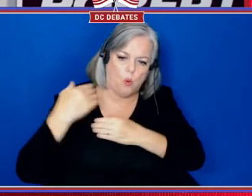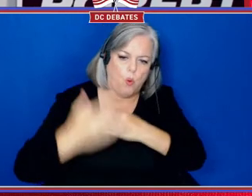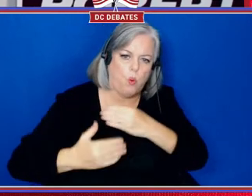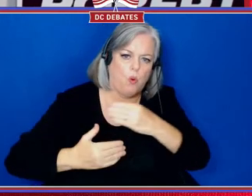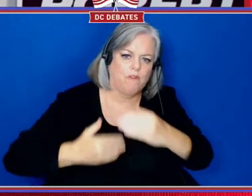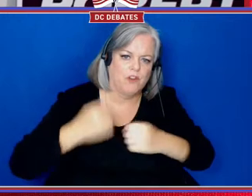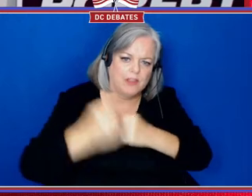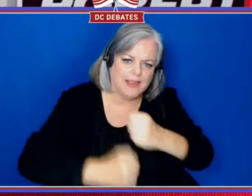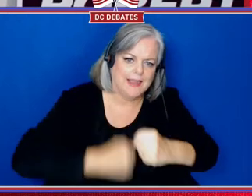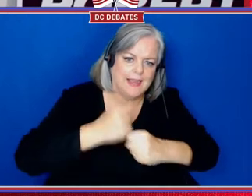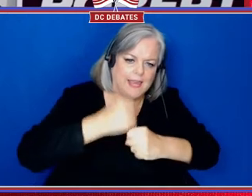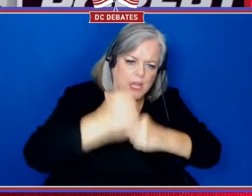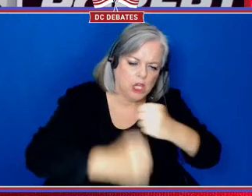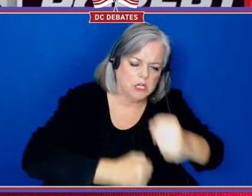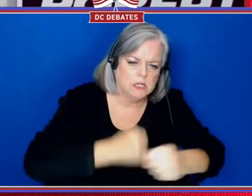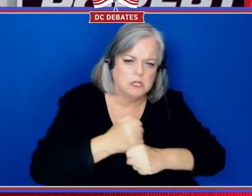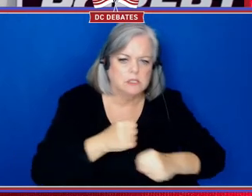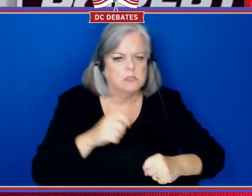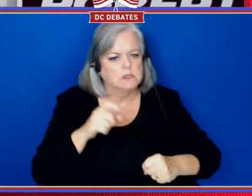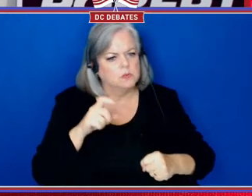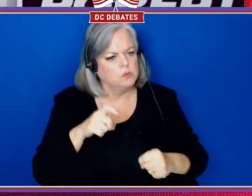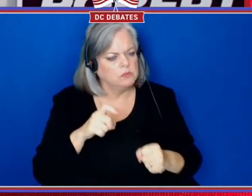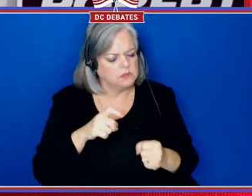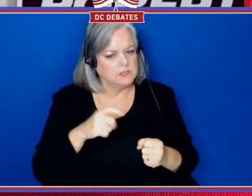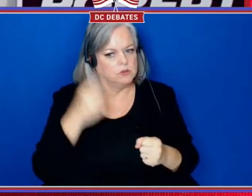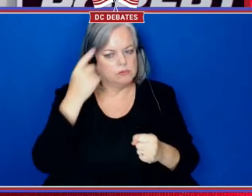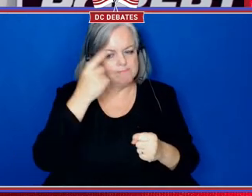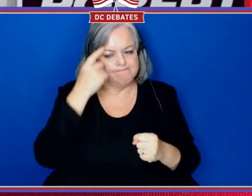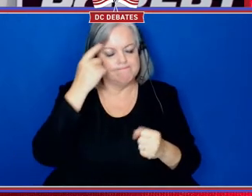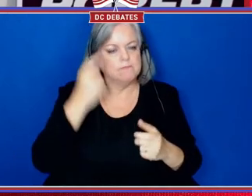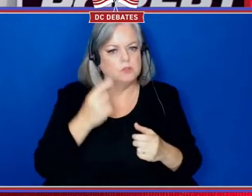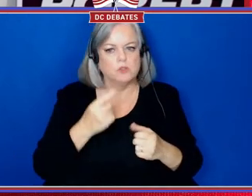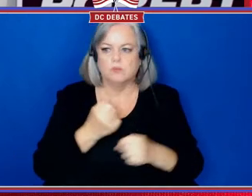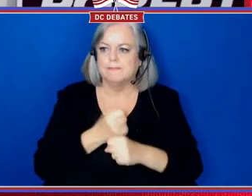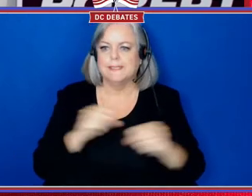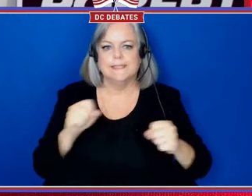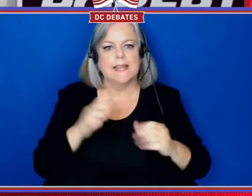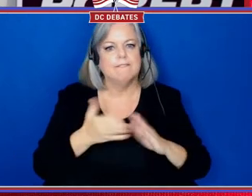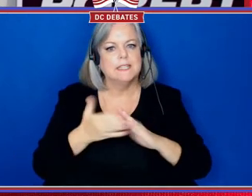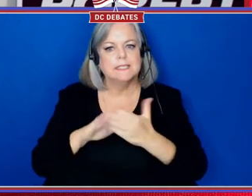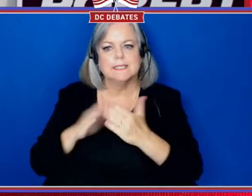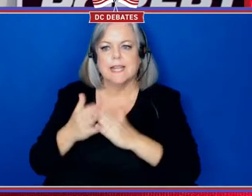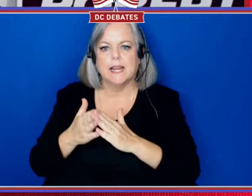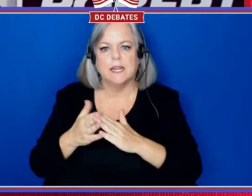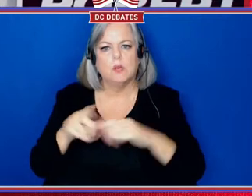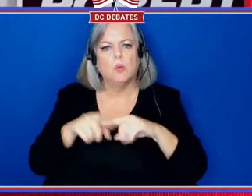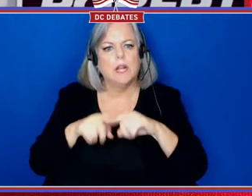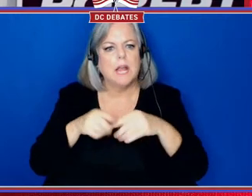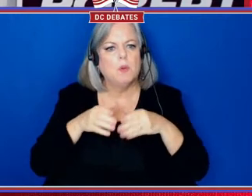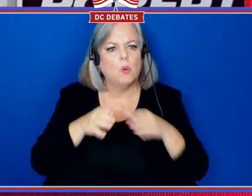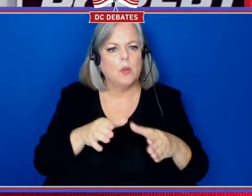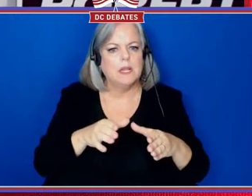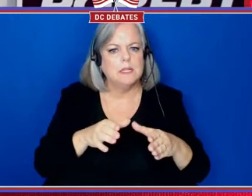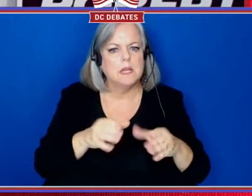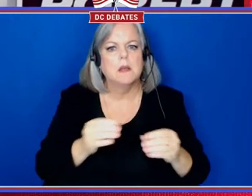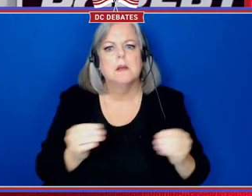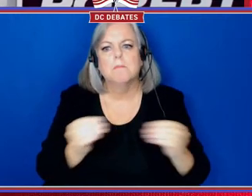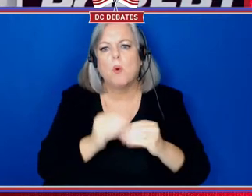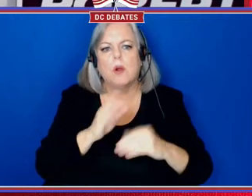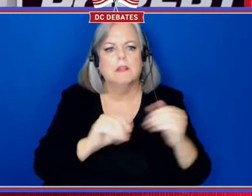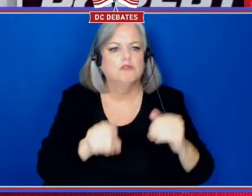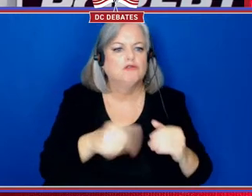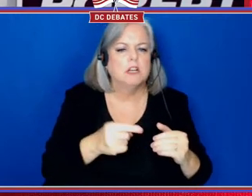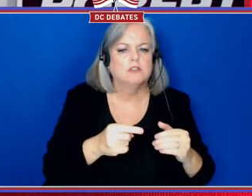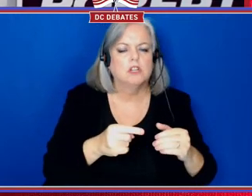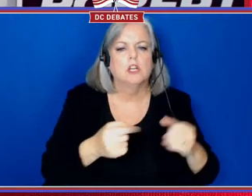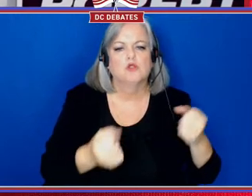ensures that people have safe and reliable ways to get around other than driving. A safe way to get around is biking, but only